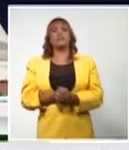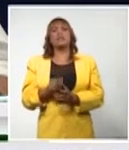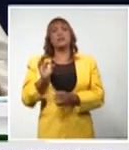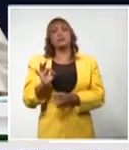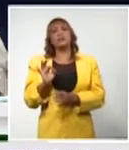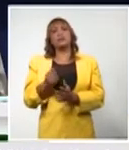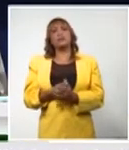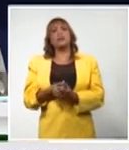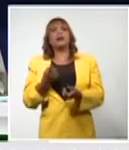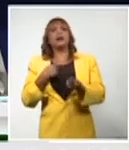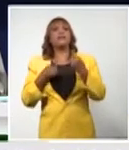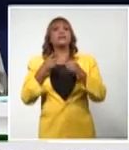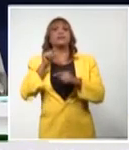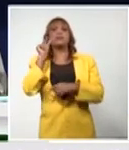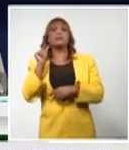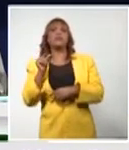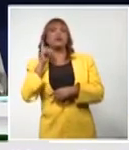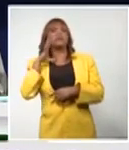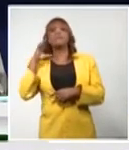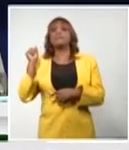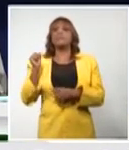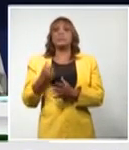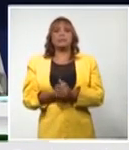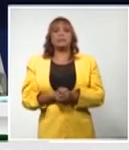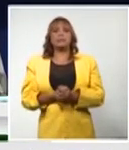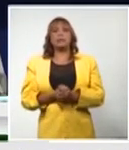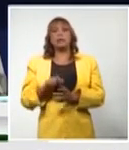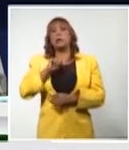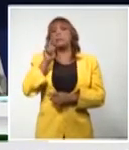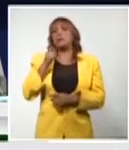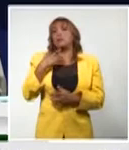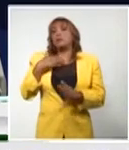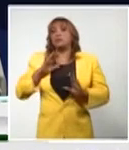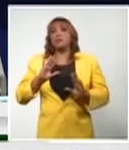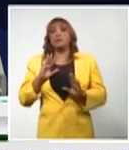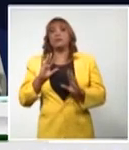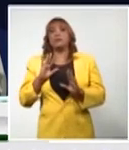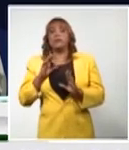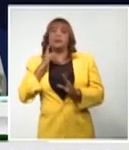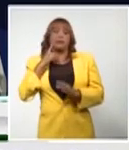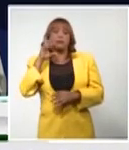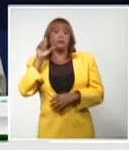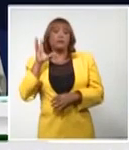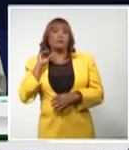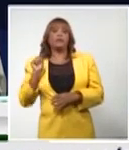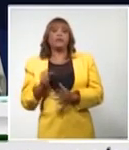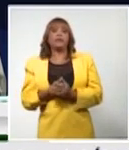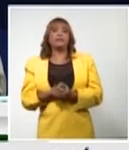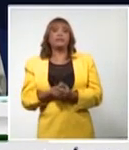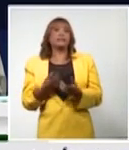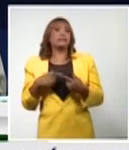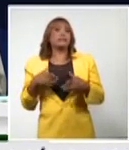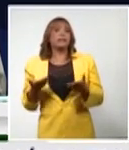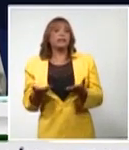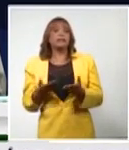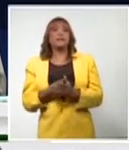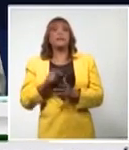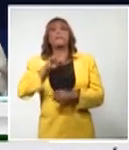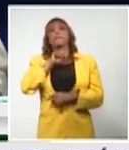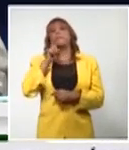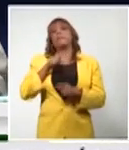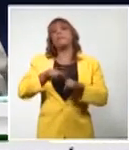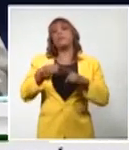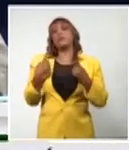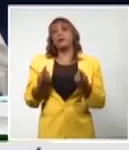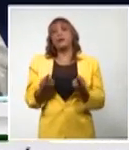This is why some people wonder, or let's say ask, this is why some people ask why they have to be isolated